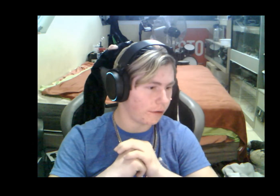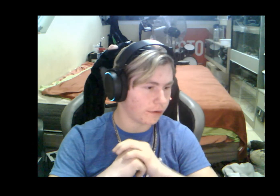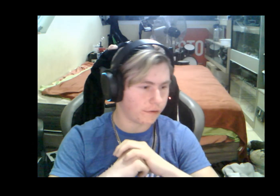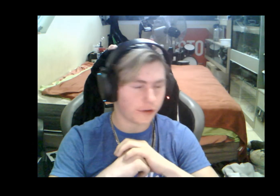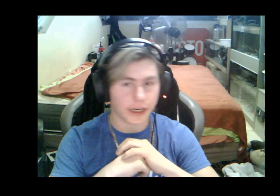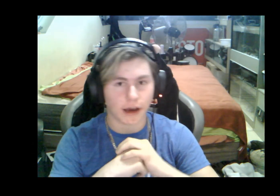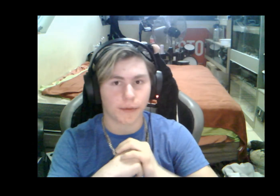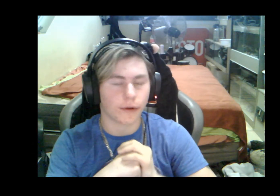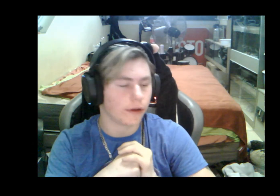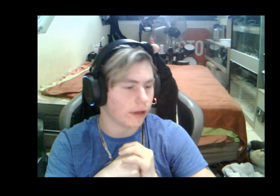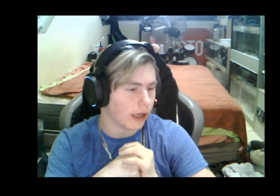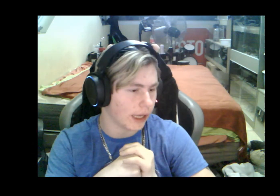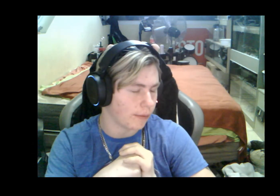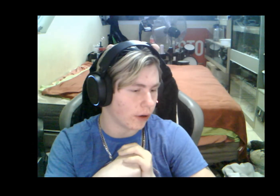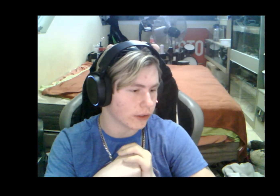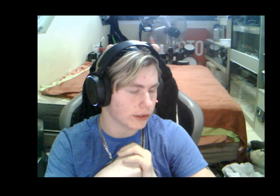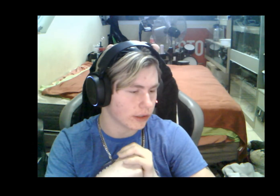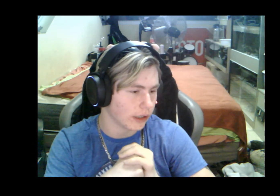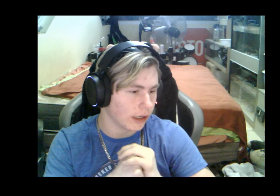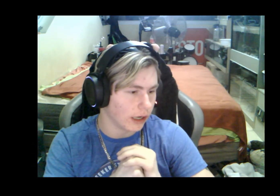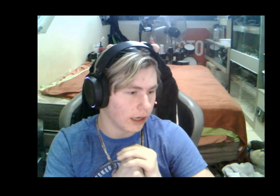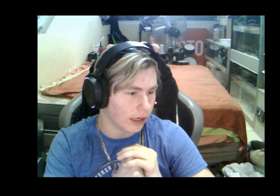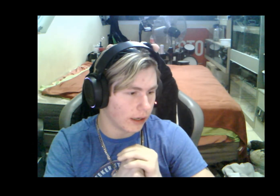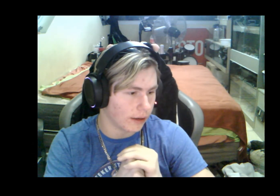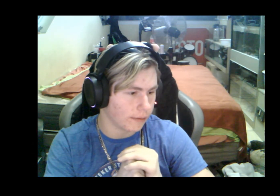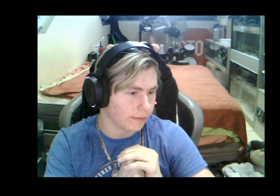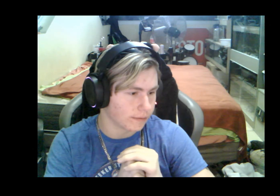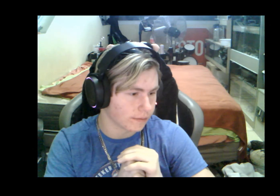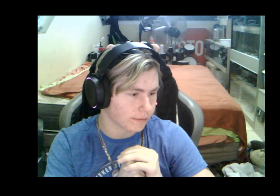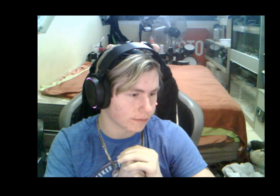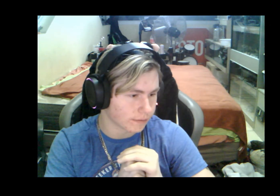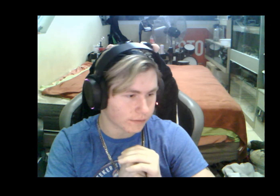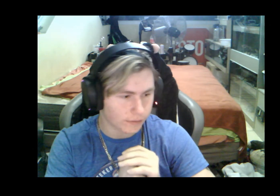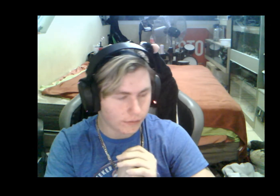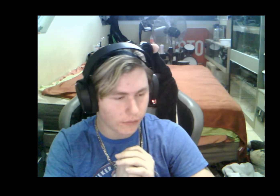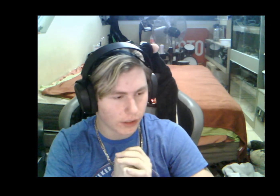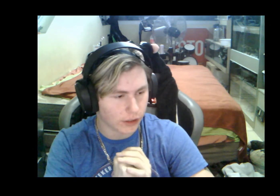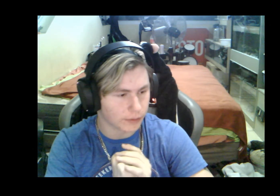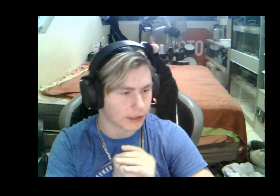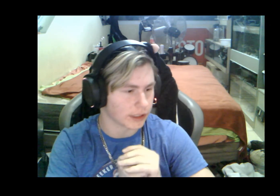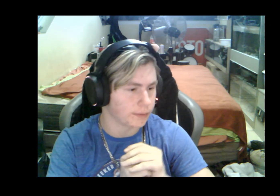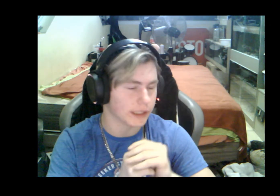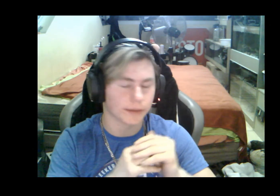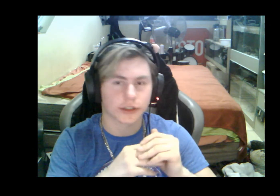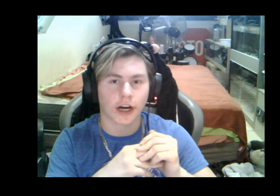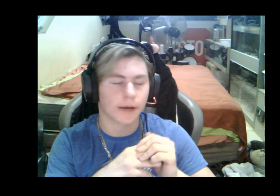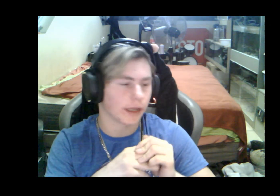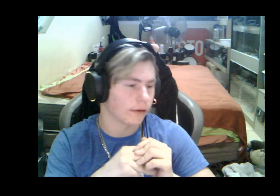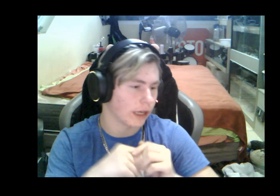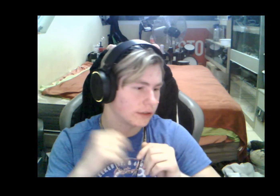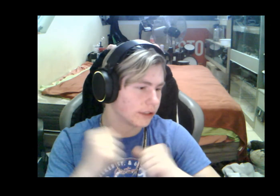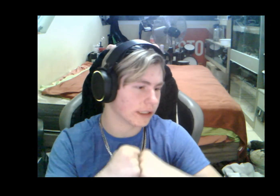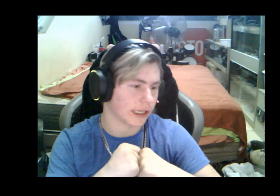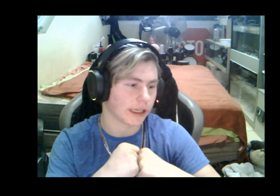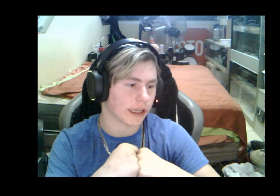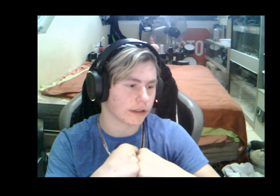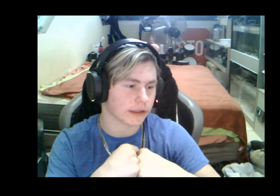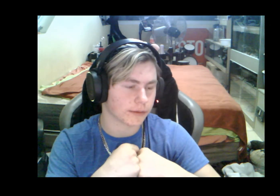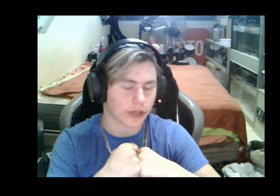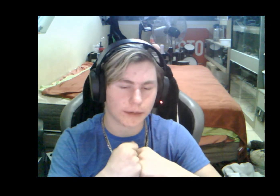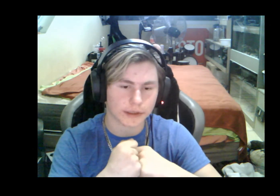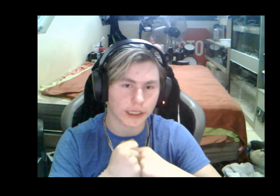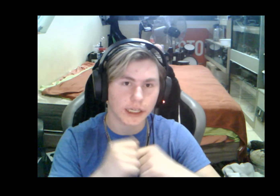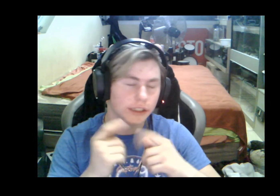pair of free Apple AirPods, you must just be subscribed, and as soon as I hit